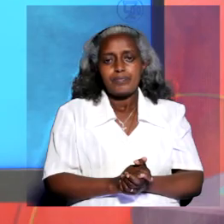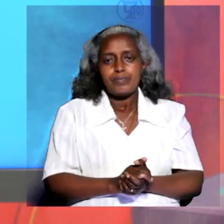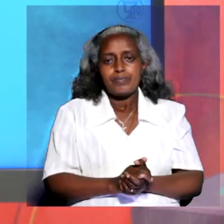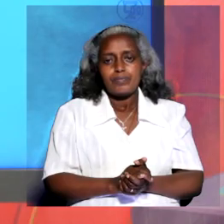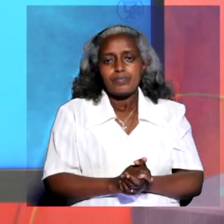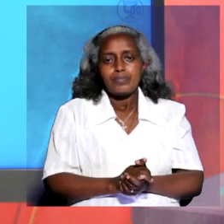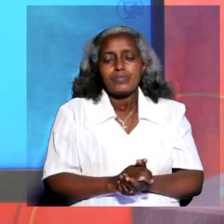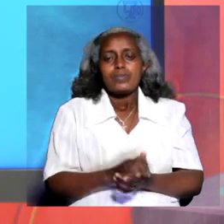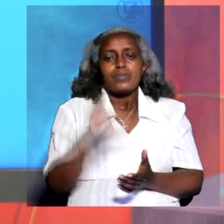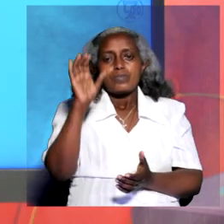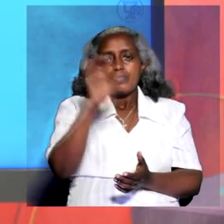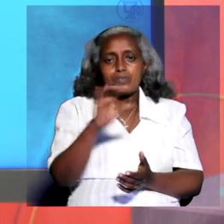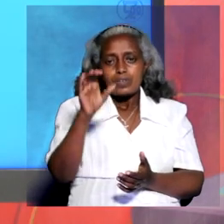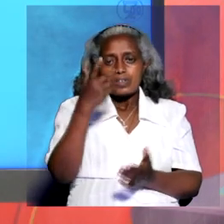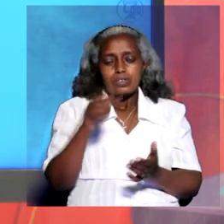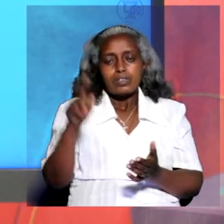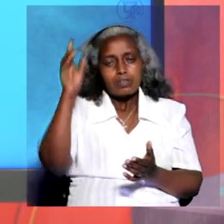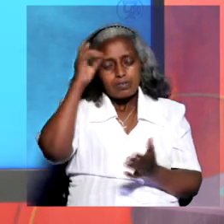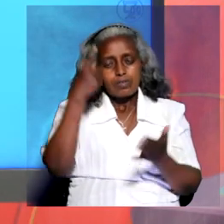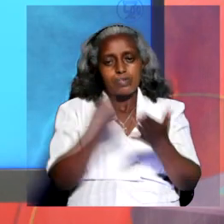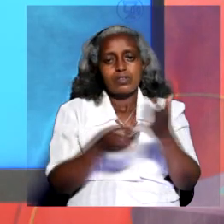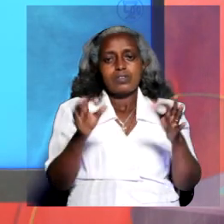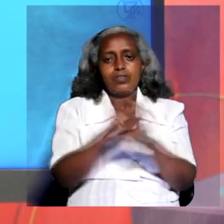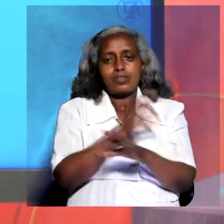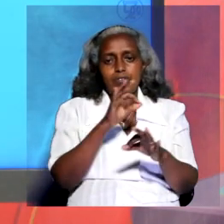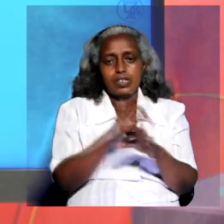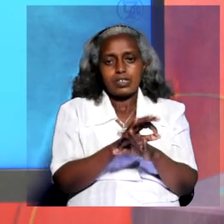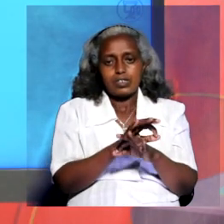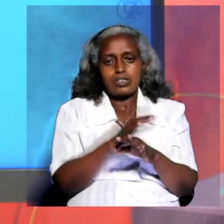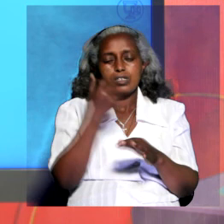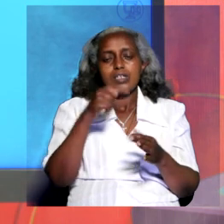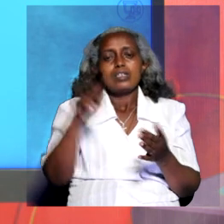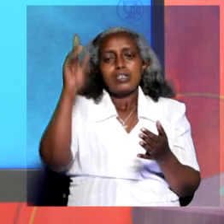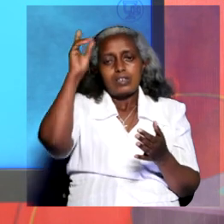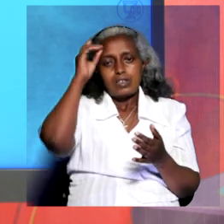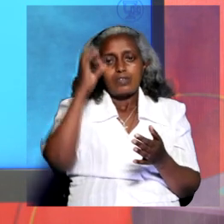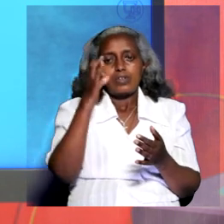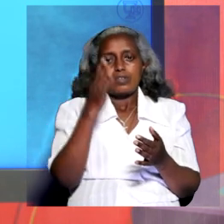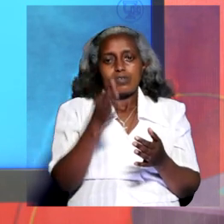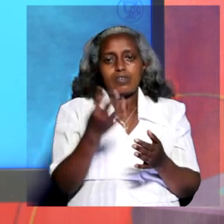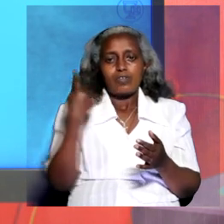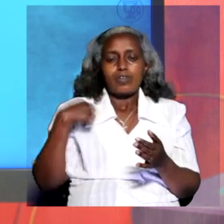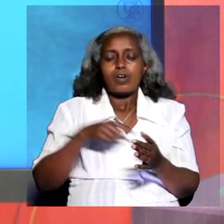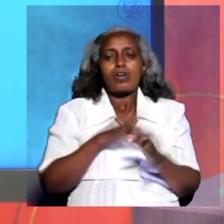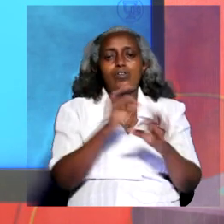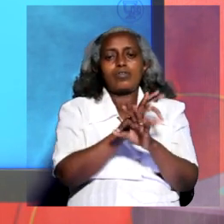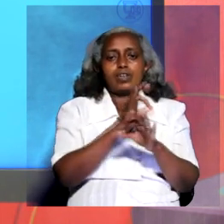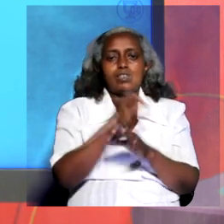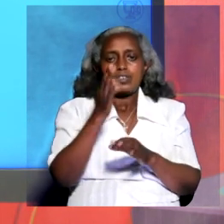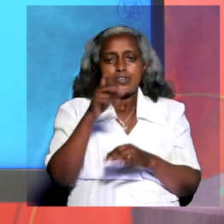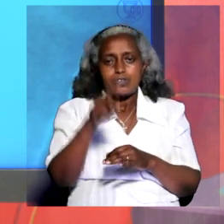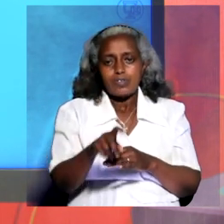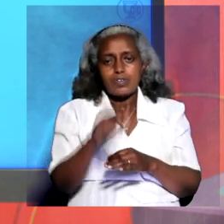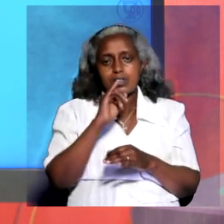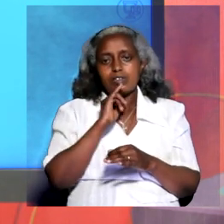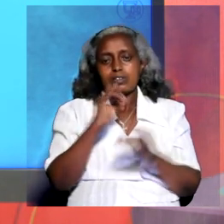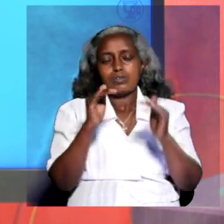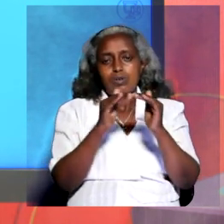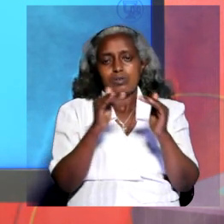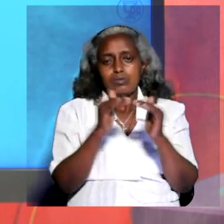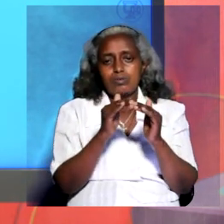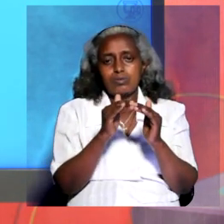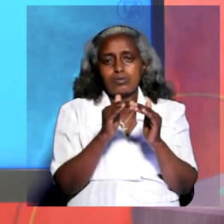We need to find the derivative of this function. The derivative of our function f of x, this is equal